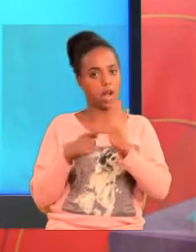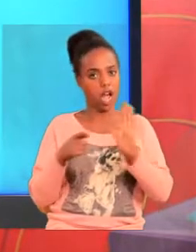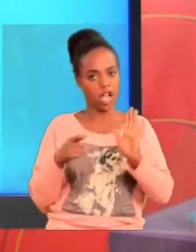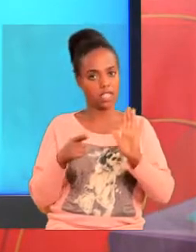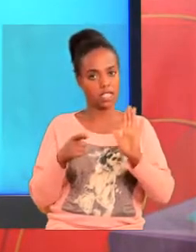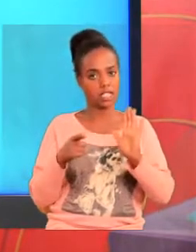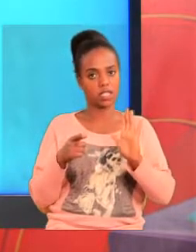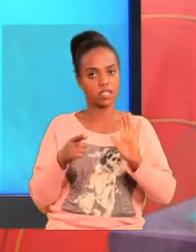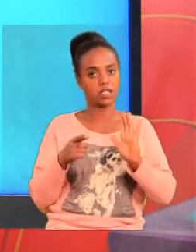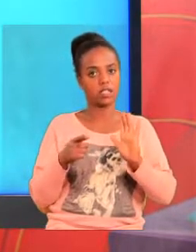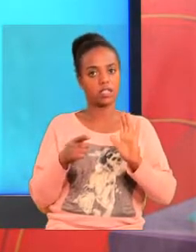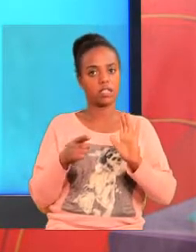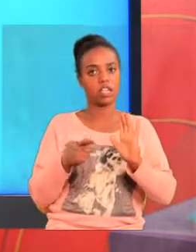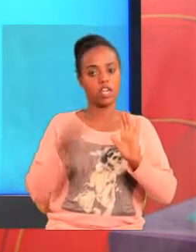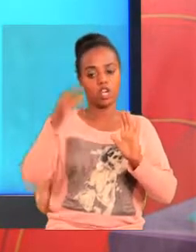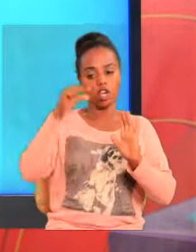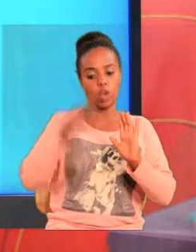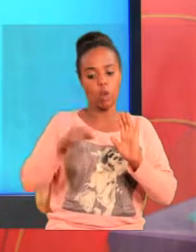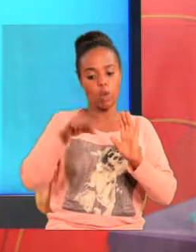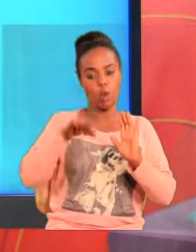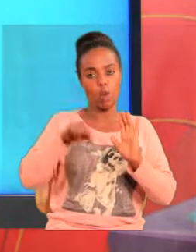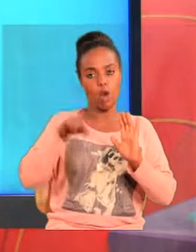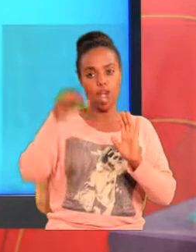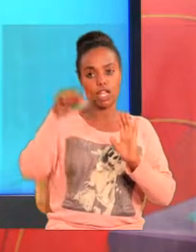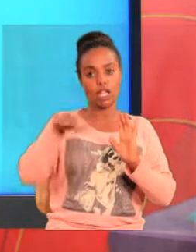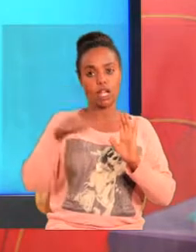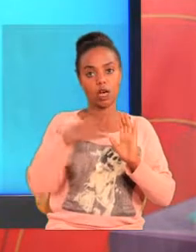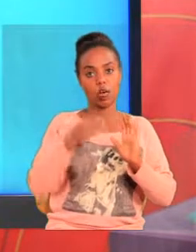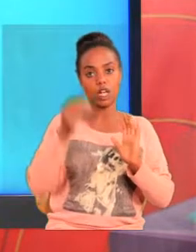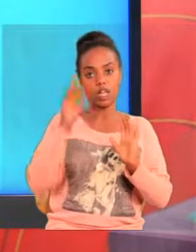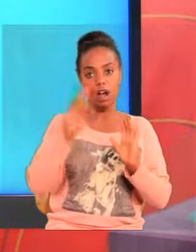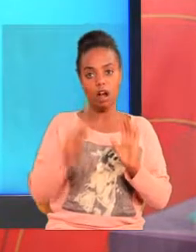Q and R.